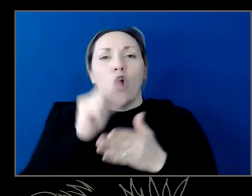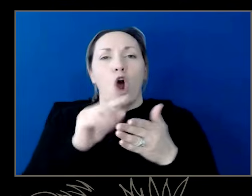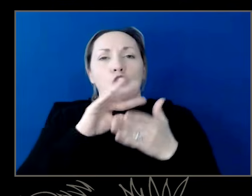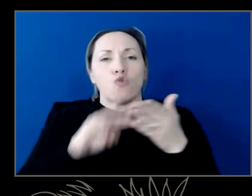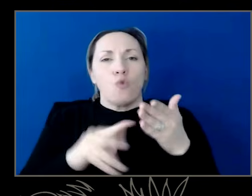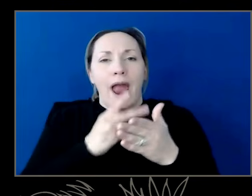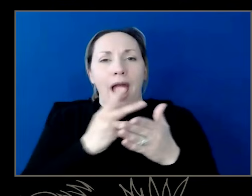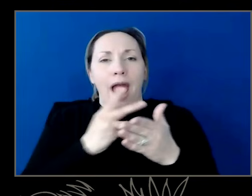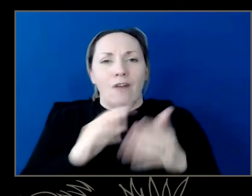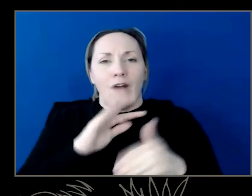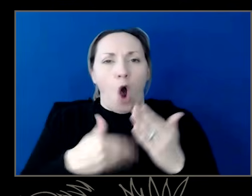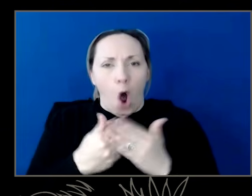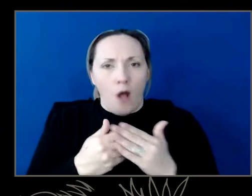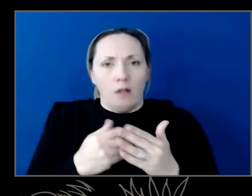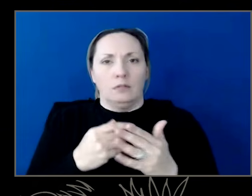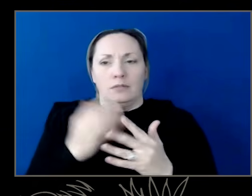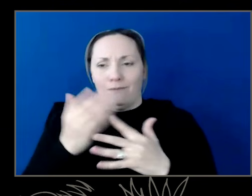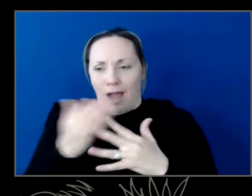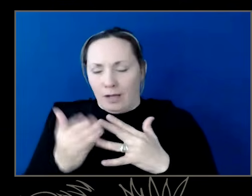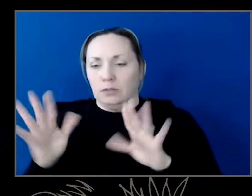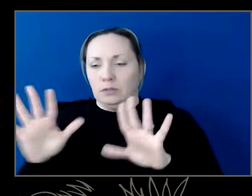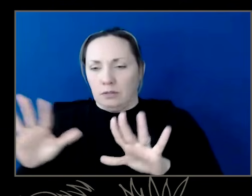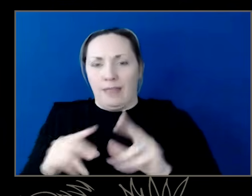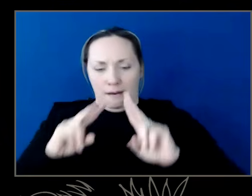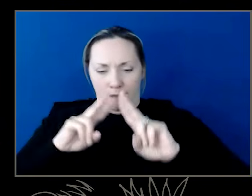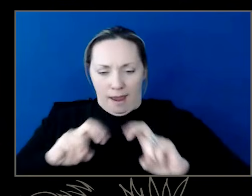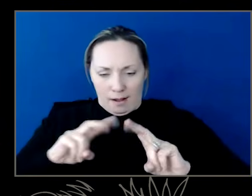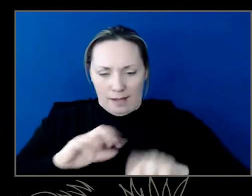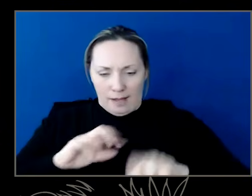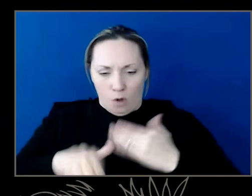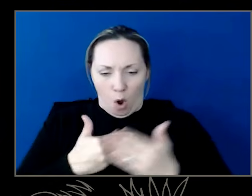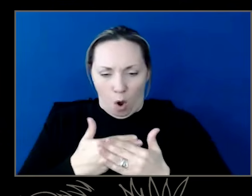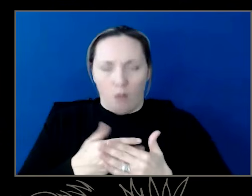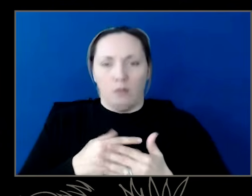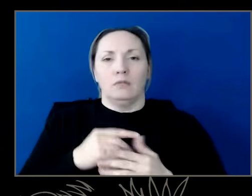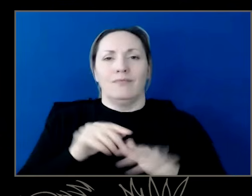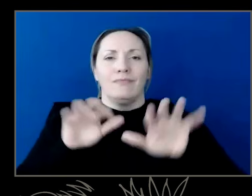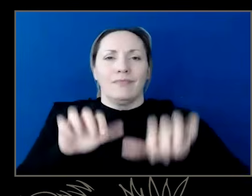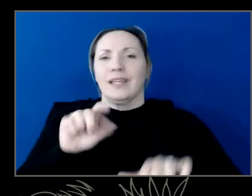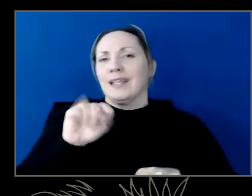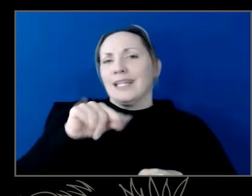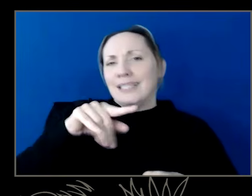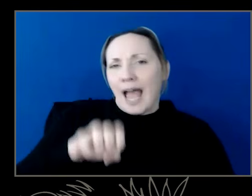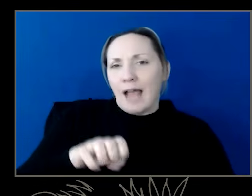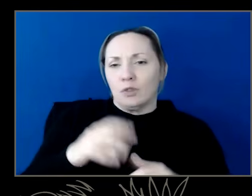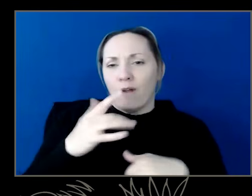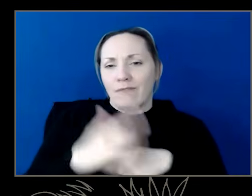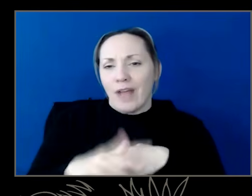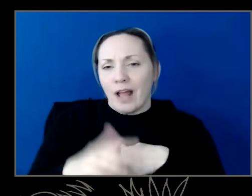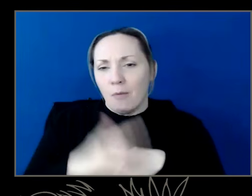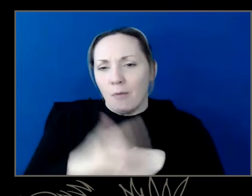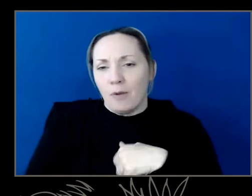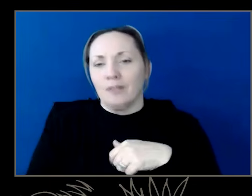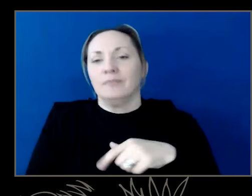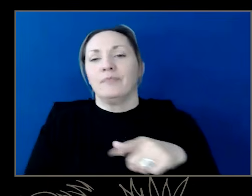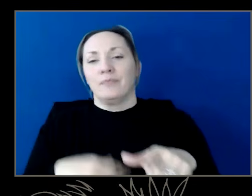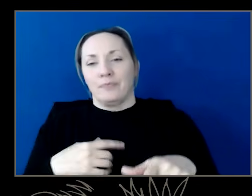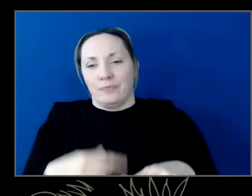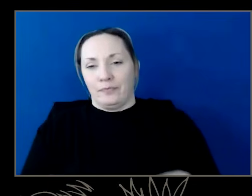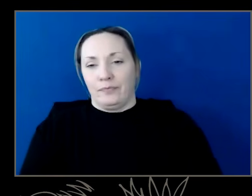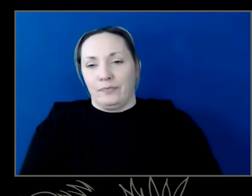your project, and it analyzes all the types that are available, whether they are from DTS files or from TypeScript files